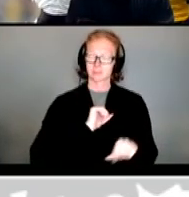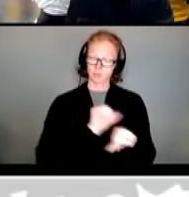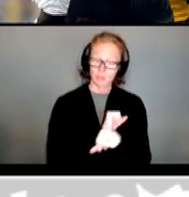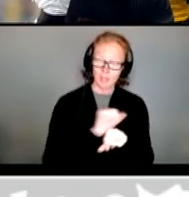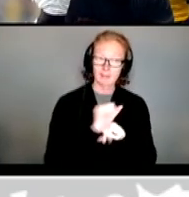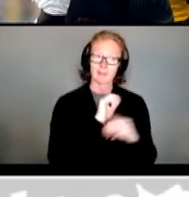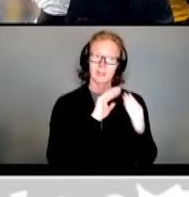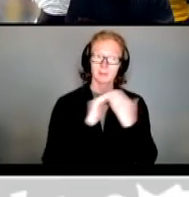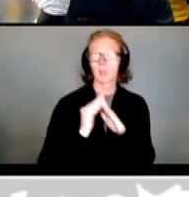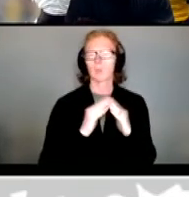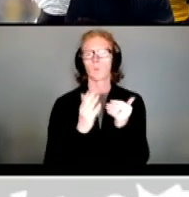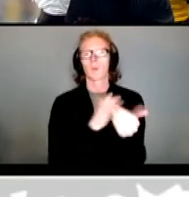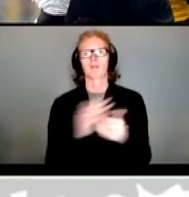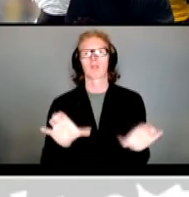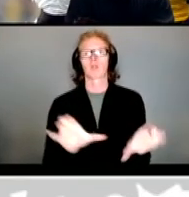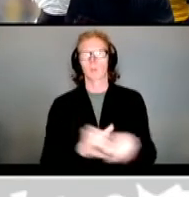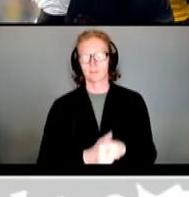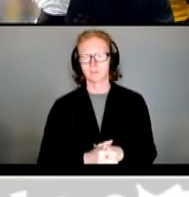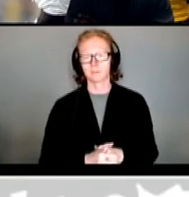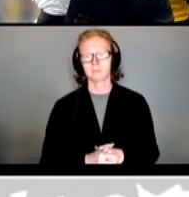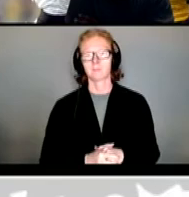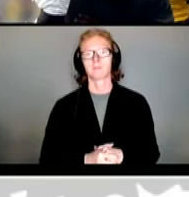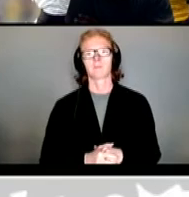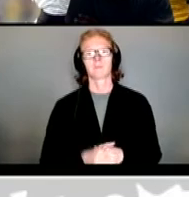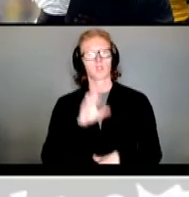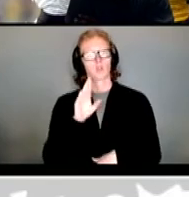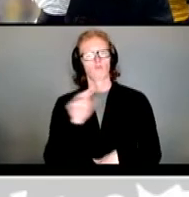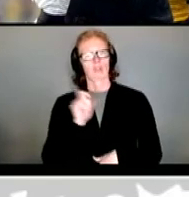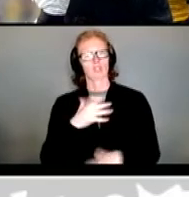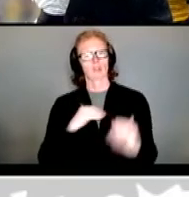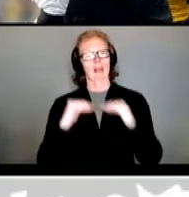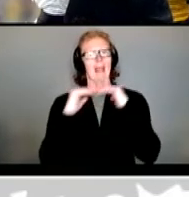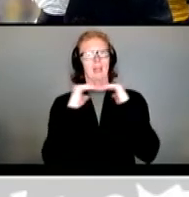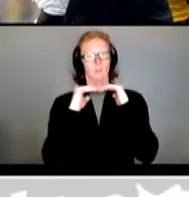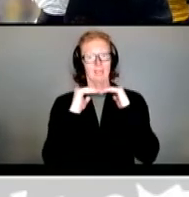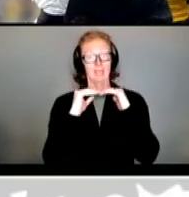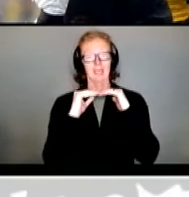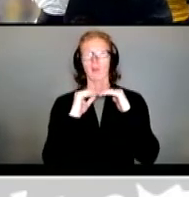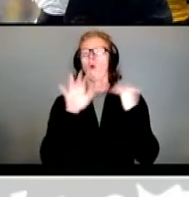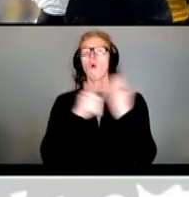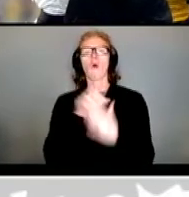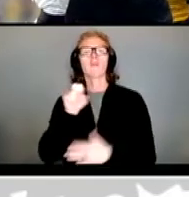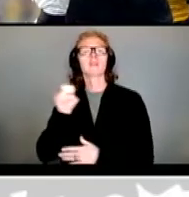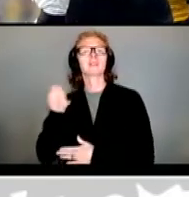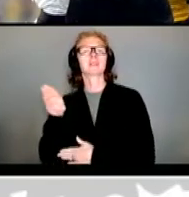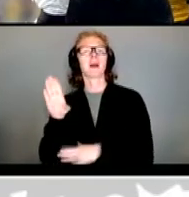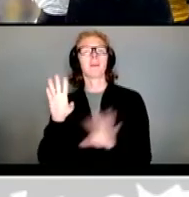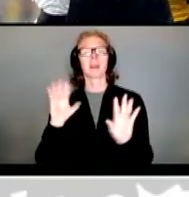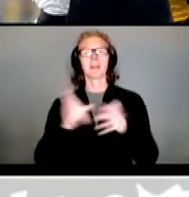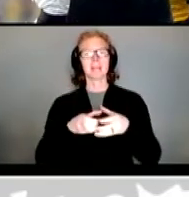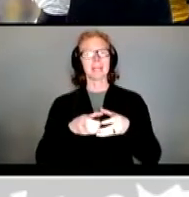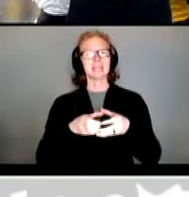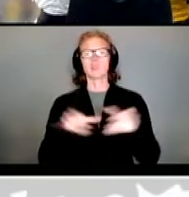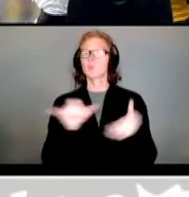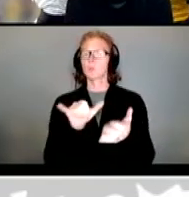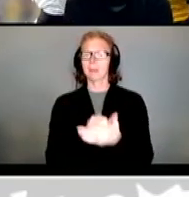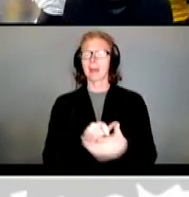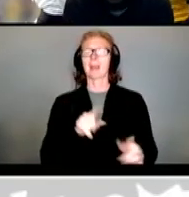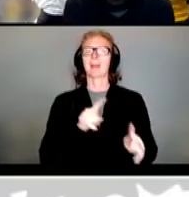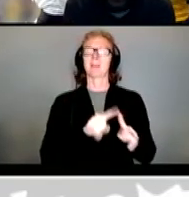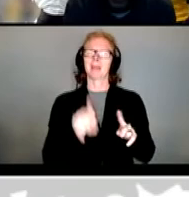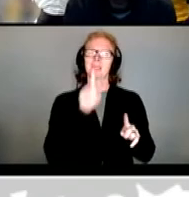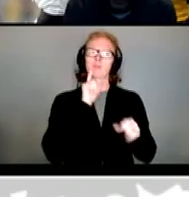whatever they're doing. The Racial Equity Subcommittee has certainly done that. All the subcommittees have a place in doing that, but creating a